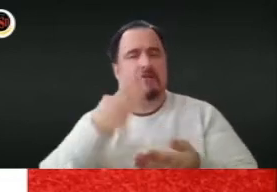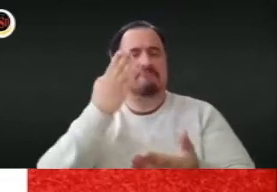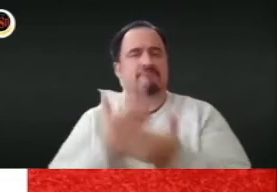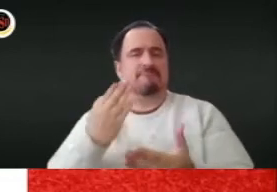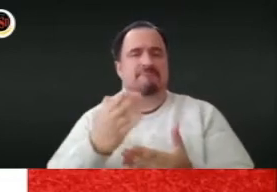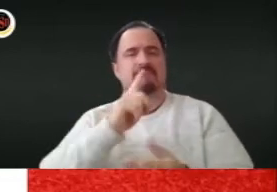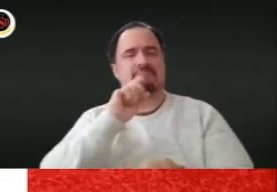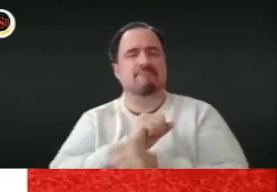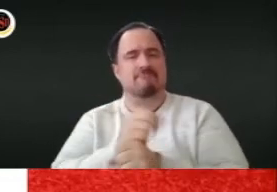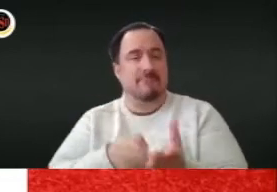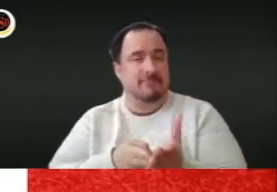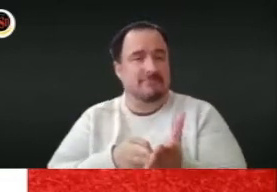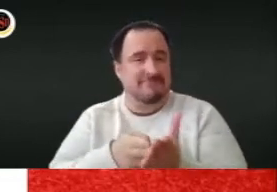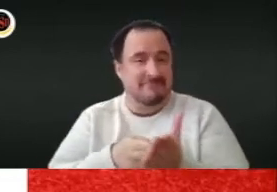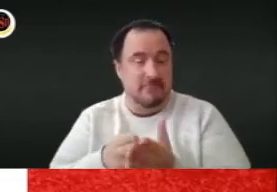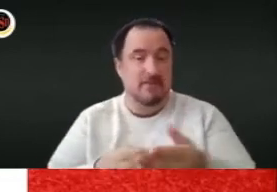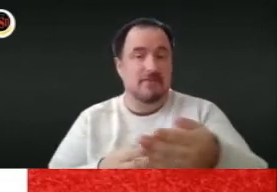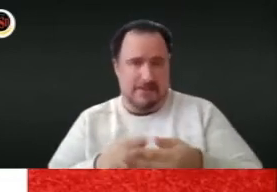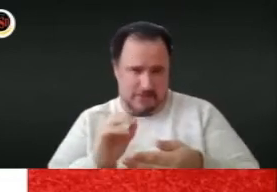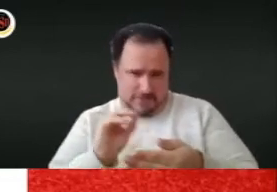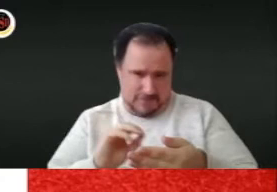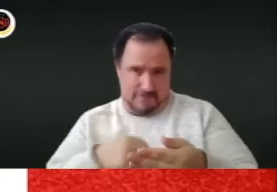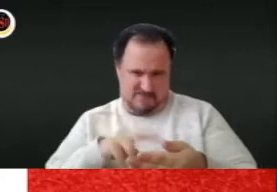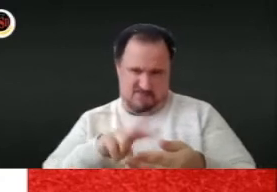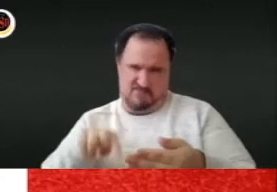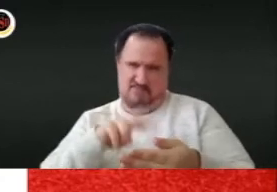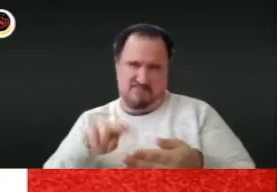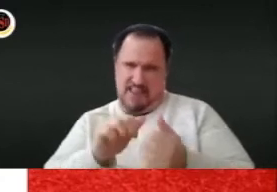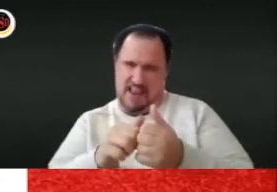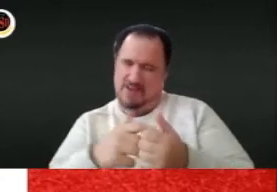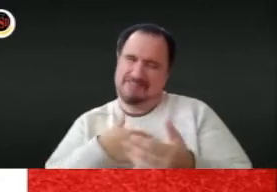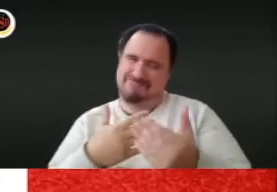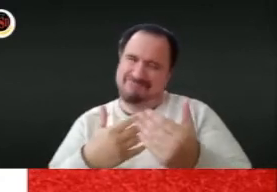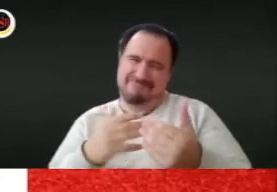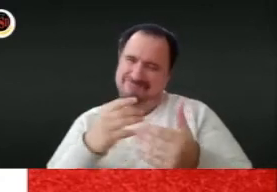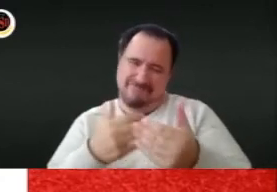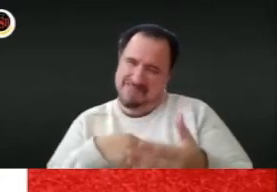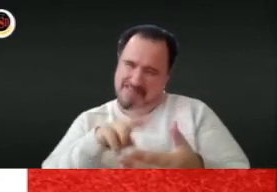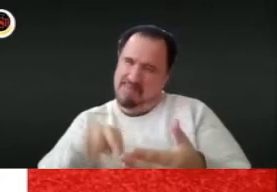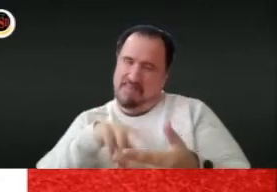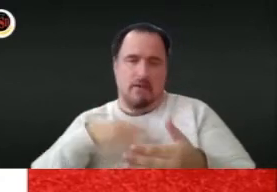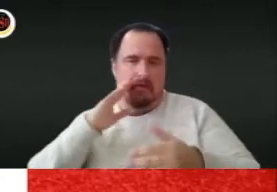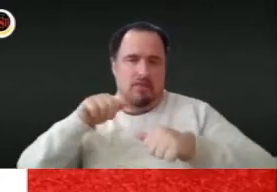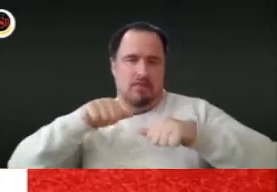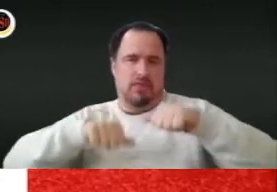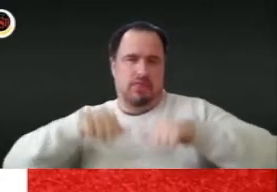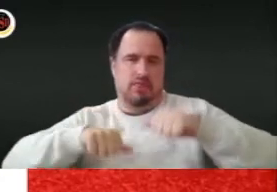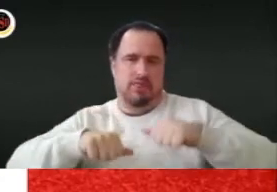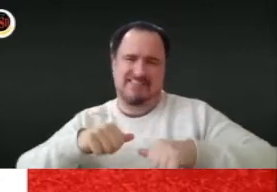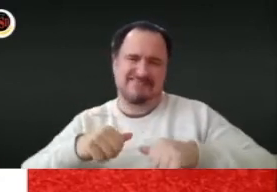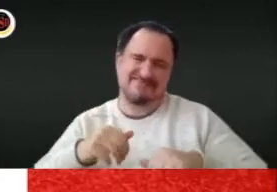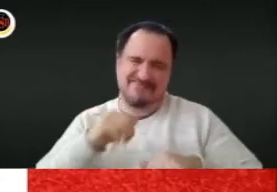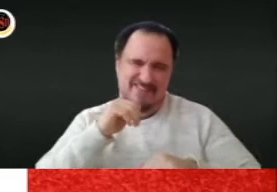Because then we know it's a legit business. It's a legit place. Other than that, it's like, oh, I'm